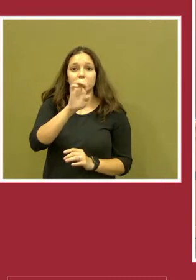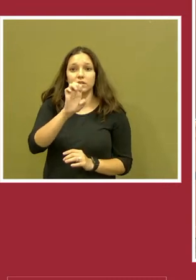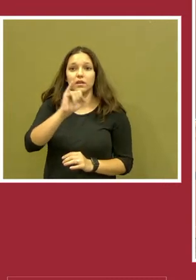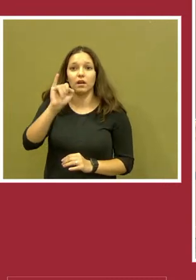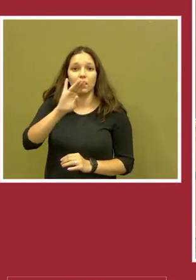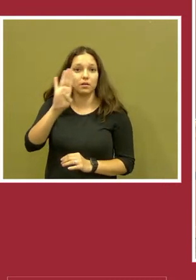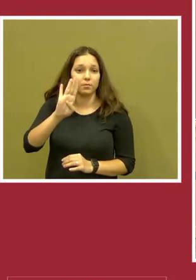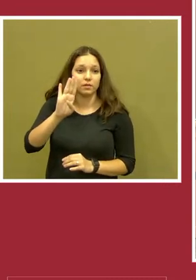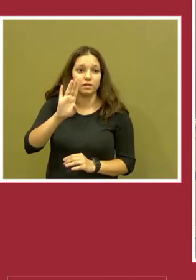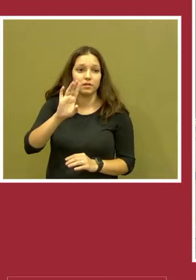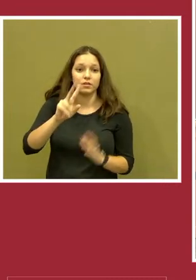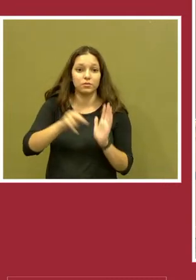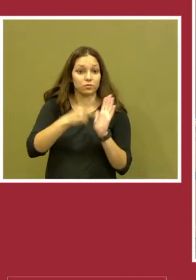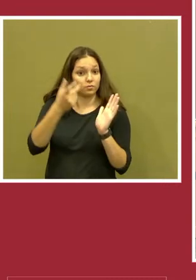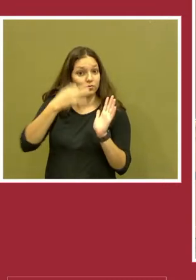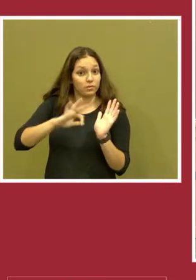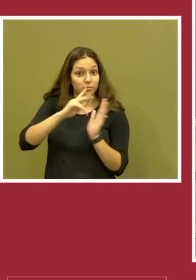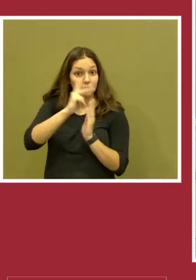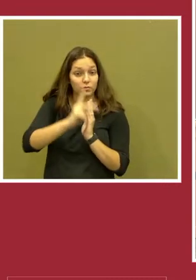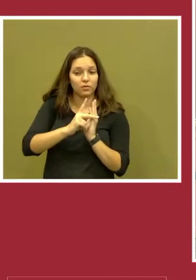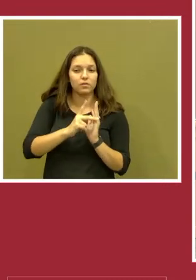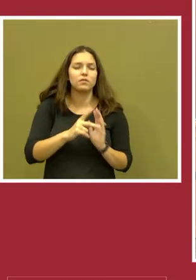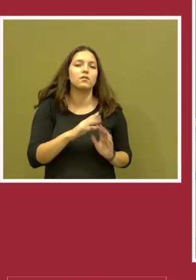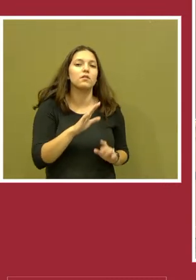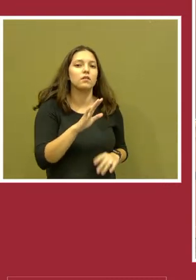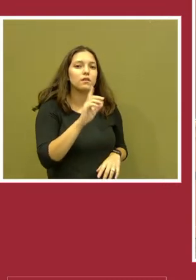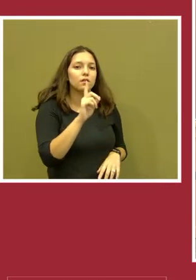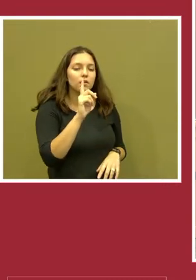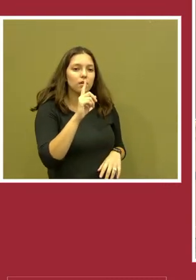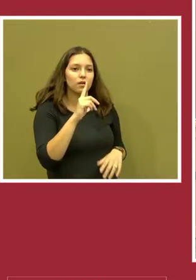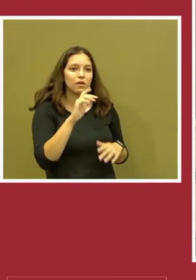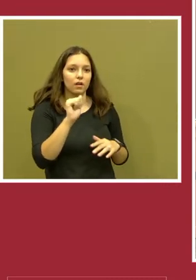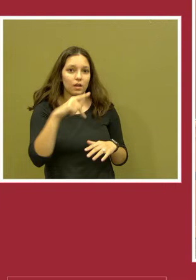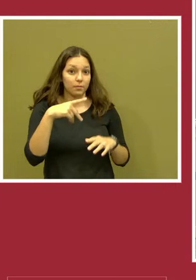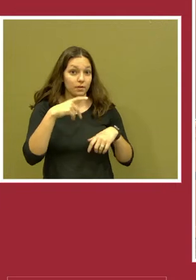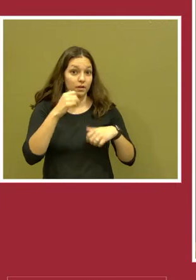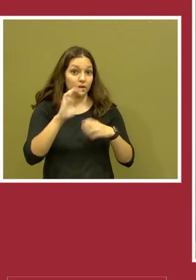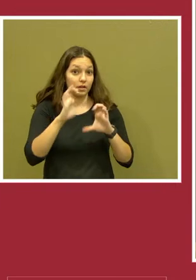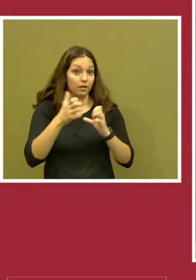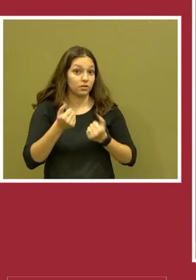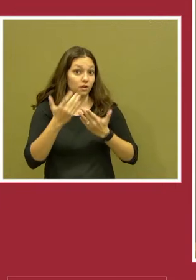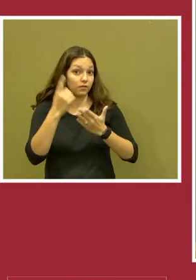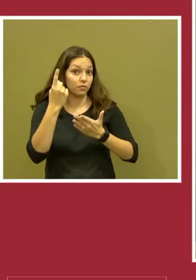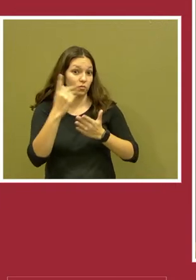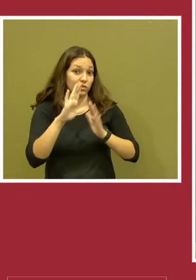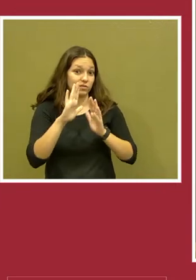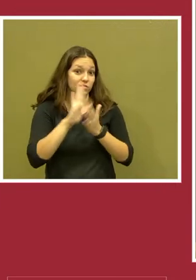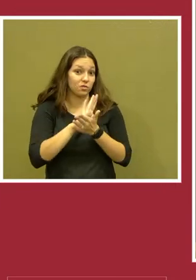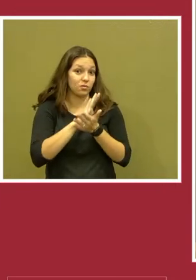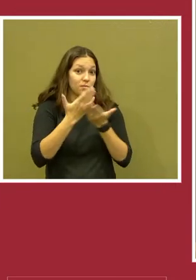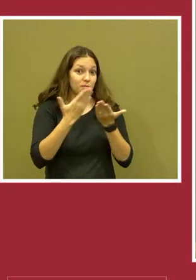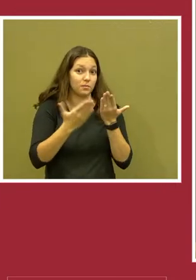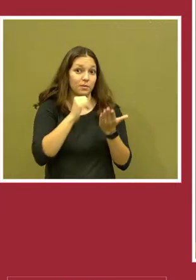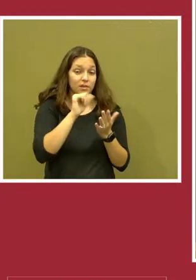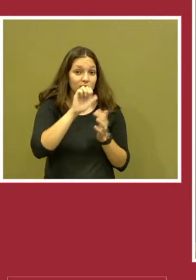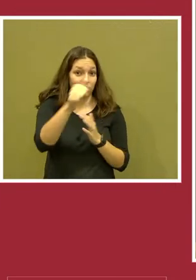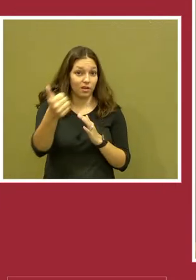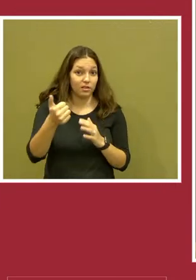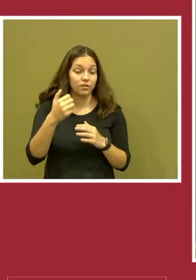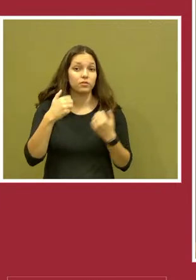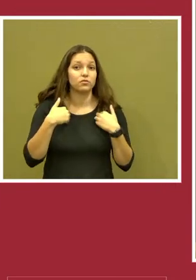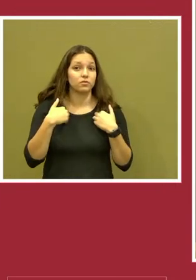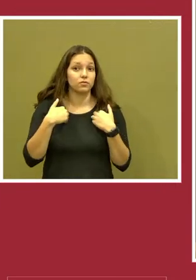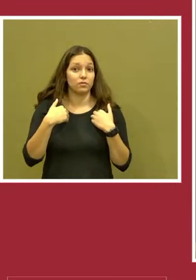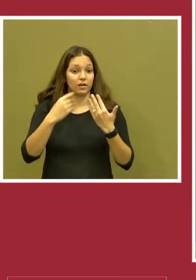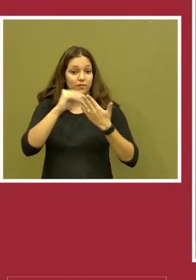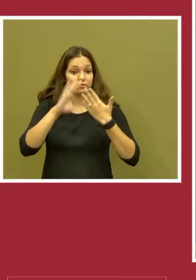One real fast. If there are AP classes that are only offered at some schools but not others, do students have the opportunity, if they're not at that school, to